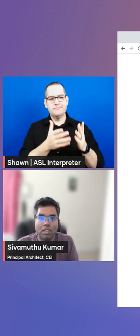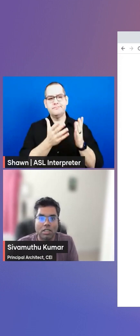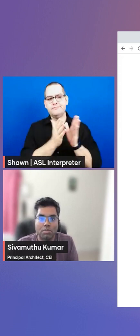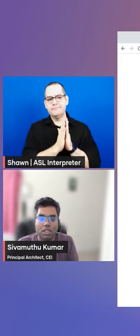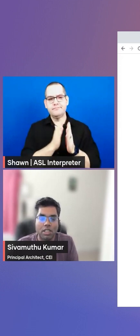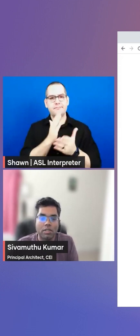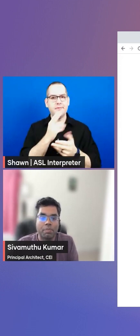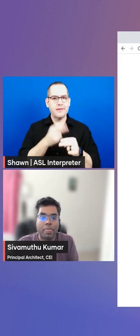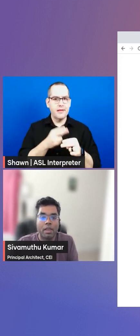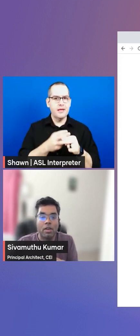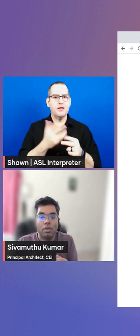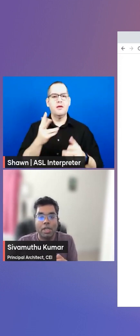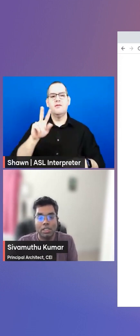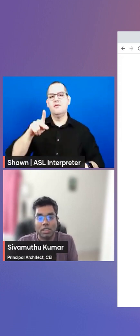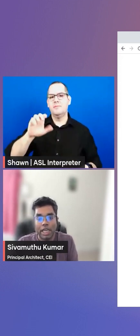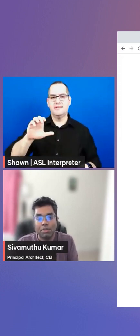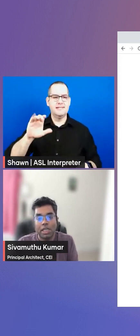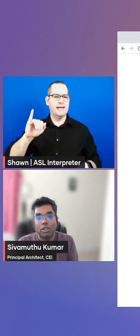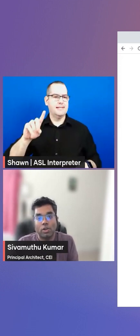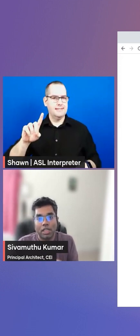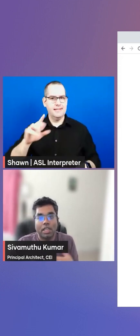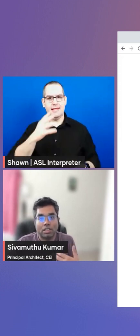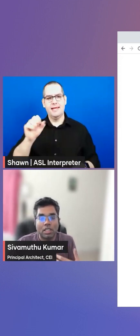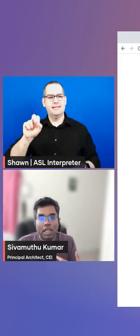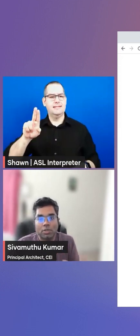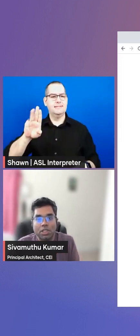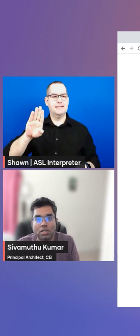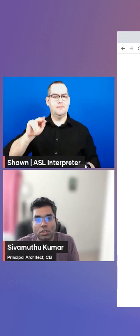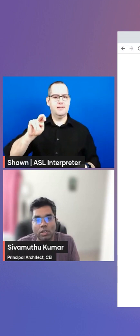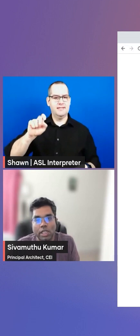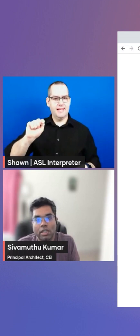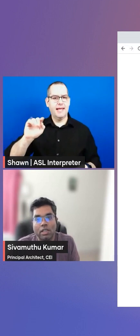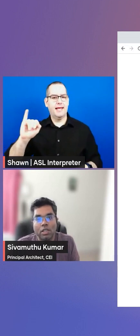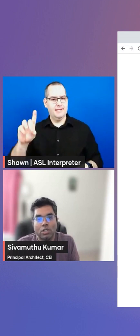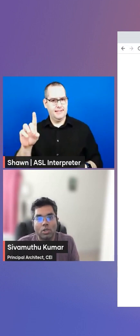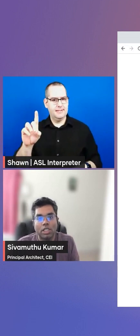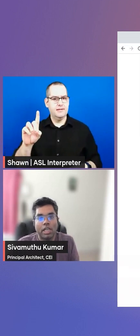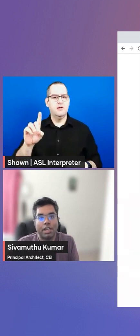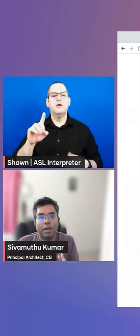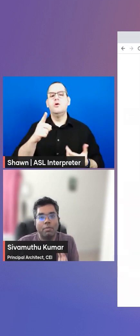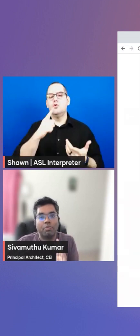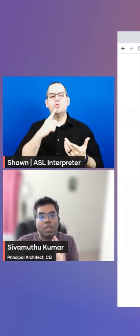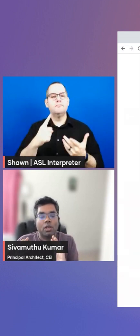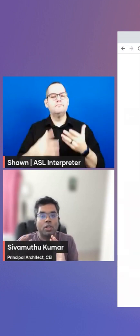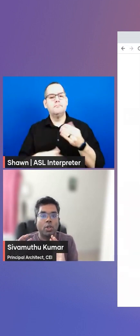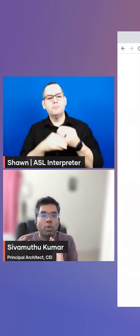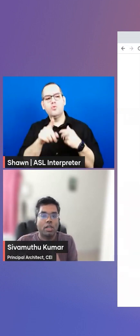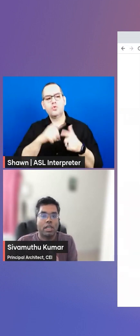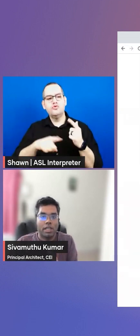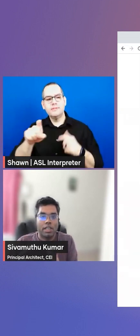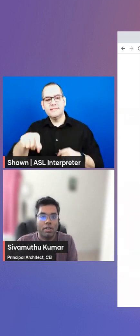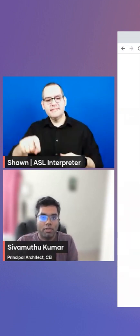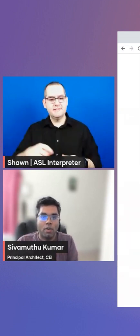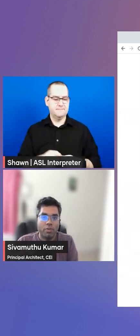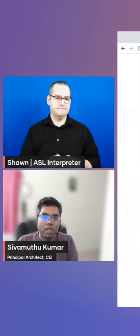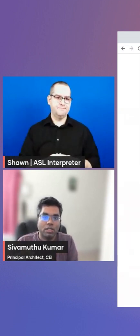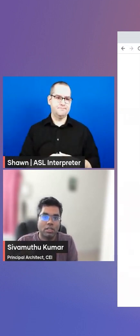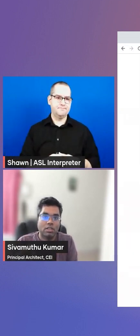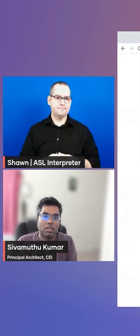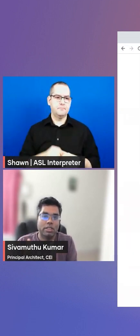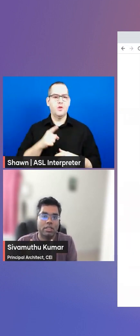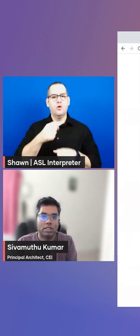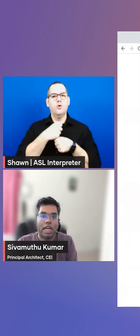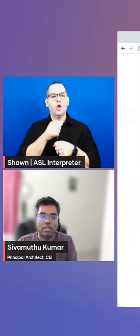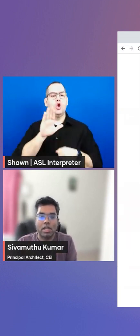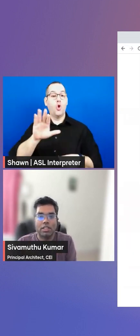VPC ID, and the subnet ID. But this can be like, you can extend as much as you need, so that like you are creating a form